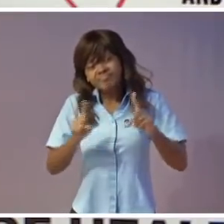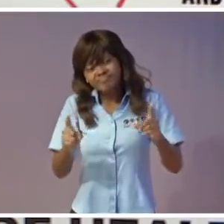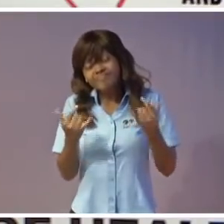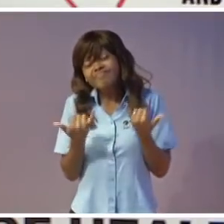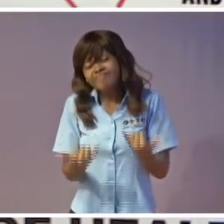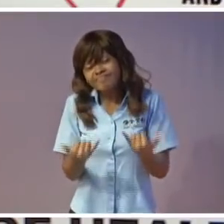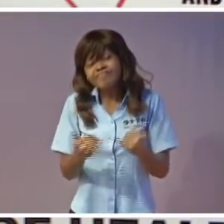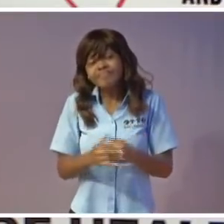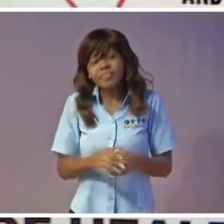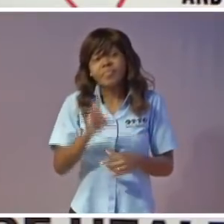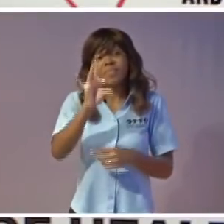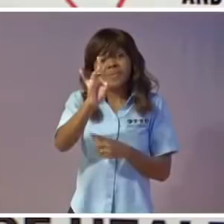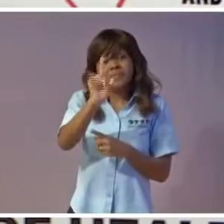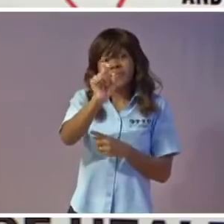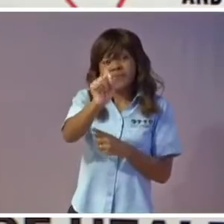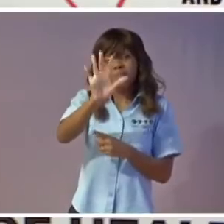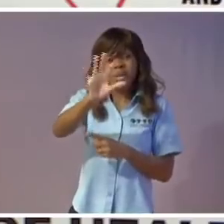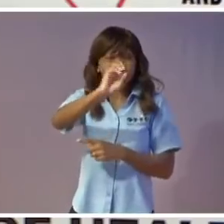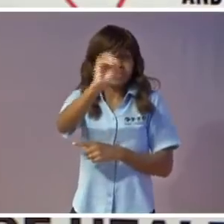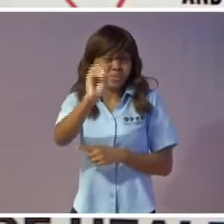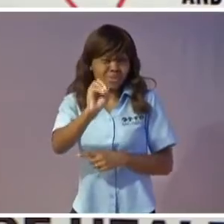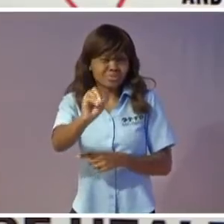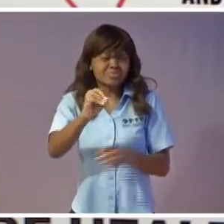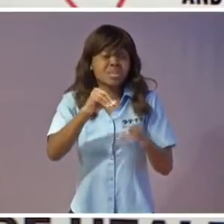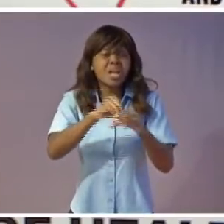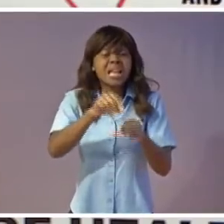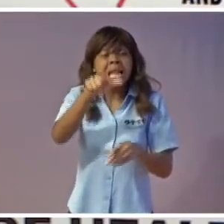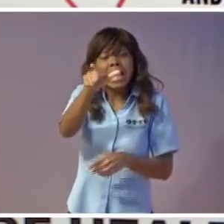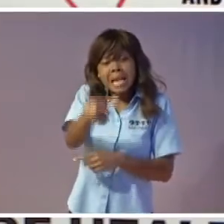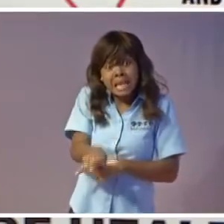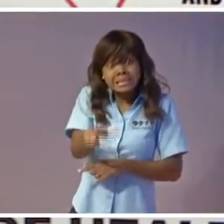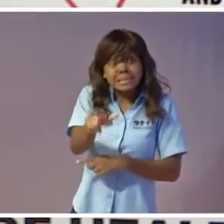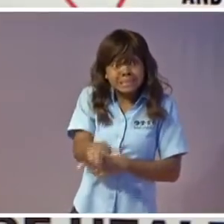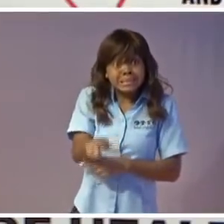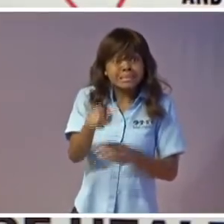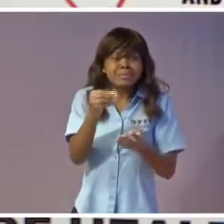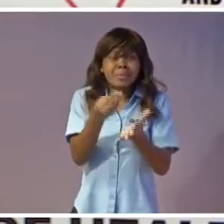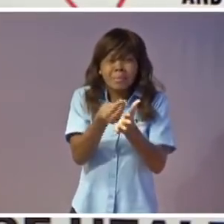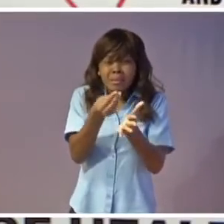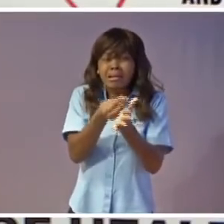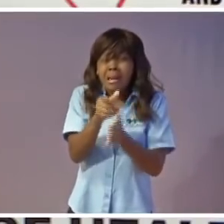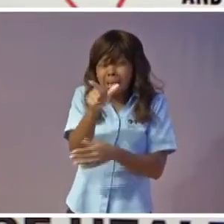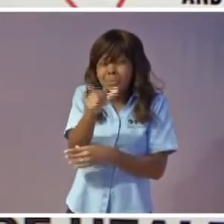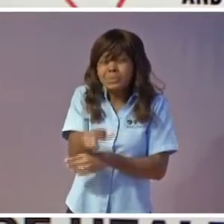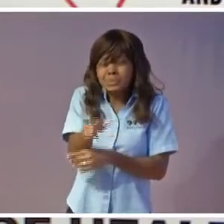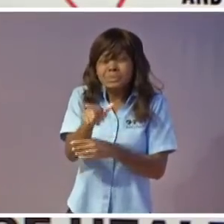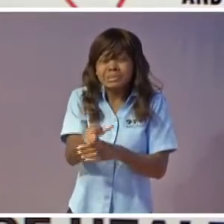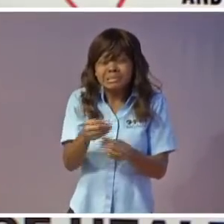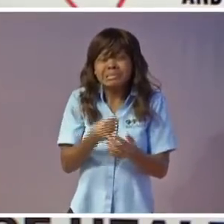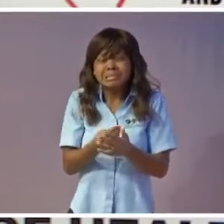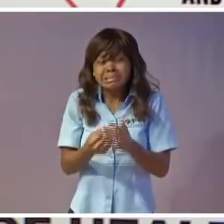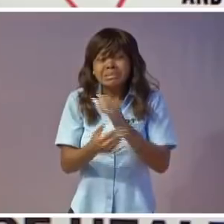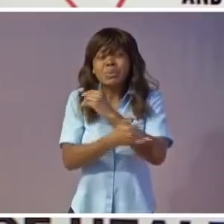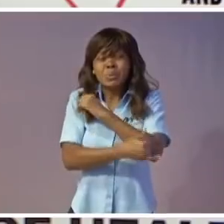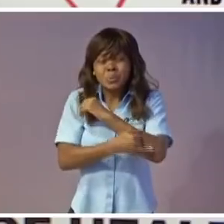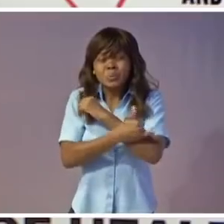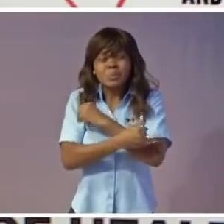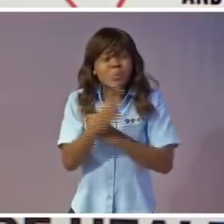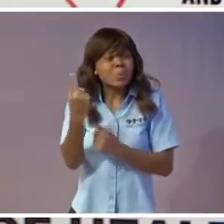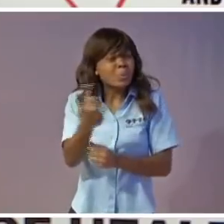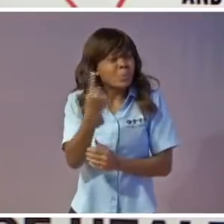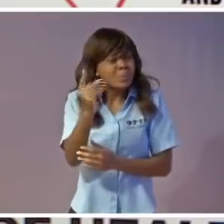8.5% only in low-income countries have 1 dose. And this still speaks to the issue of vaccine